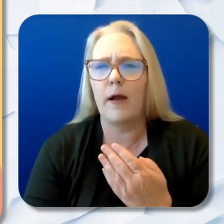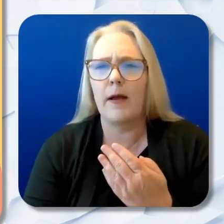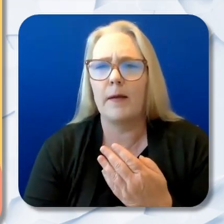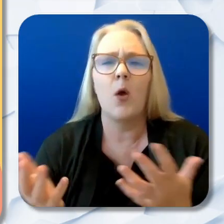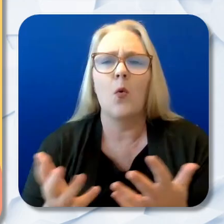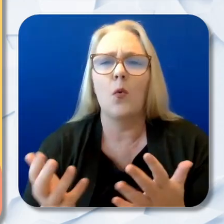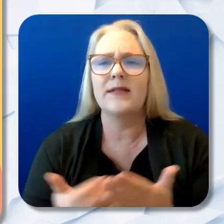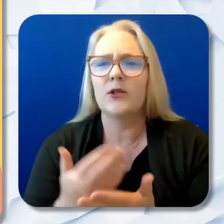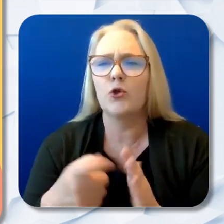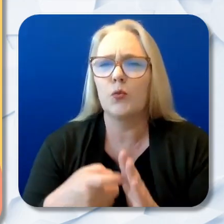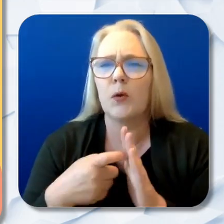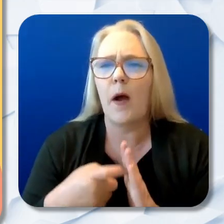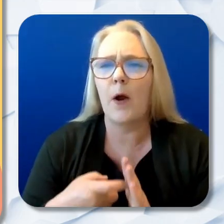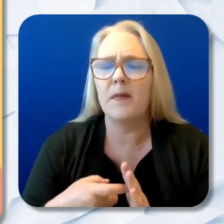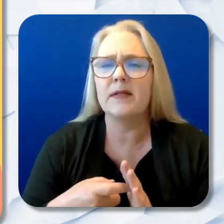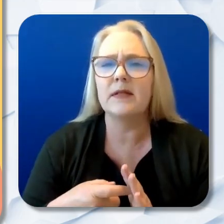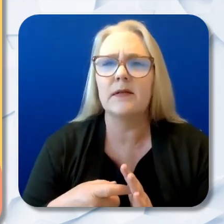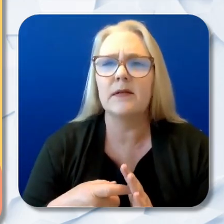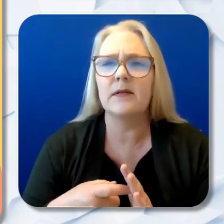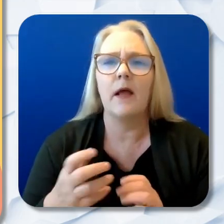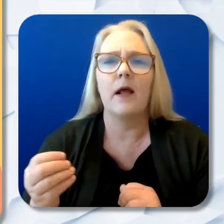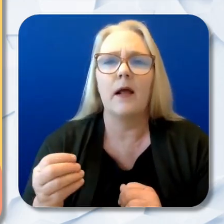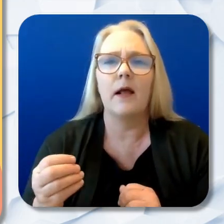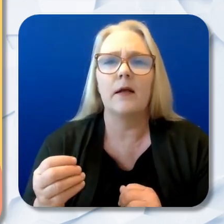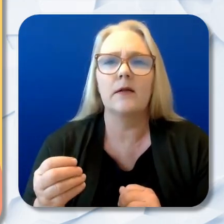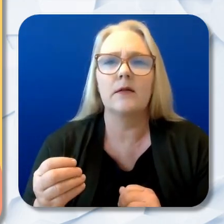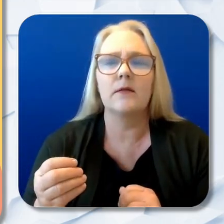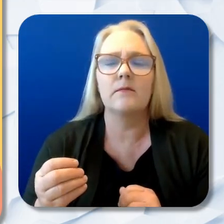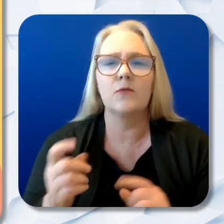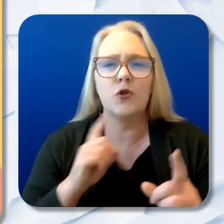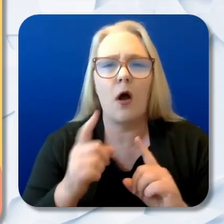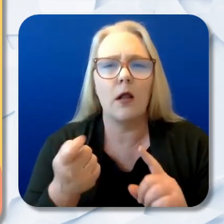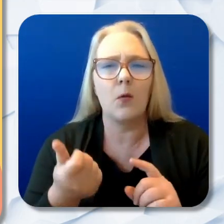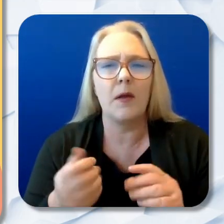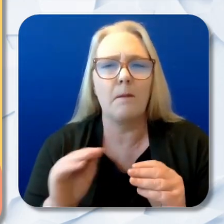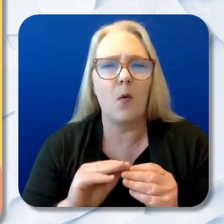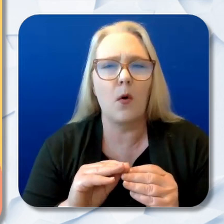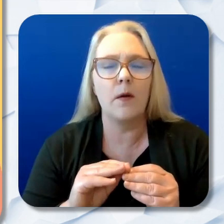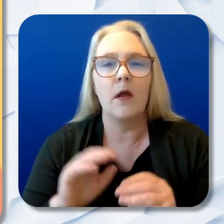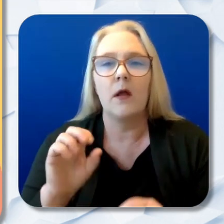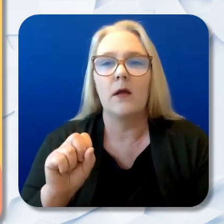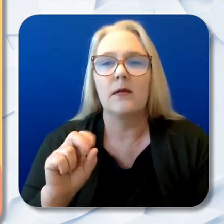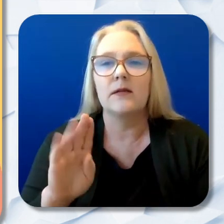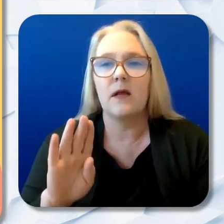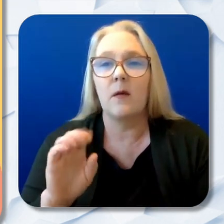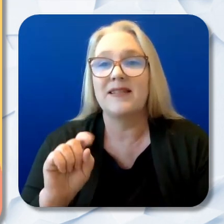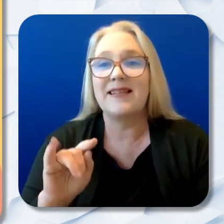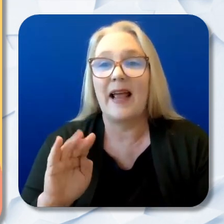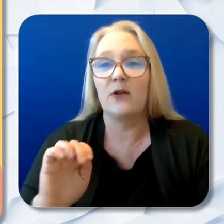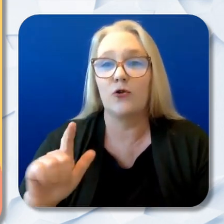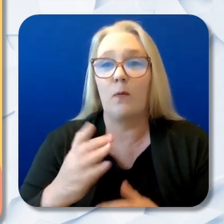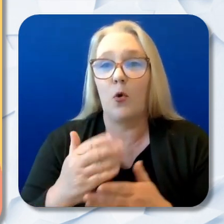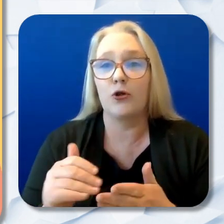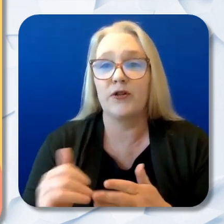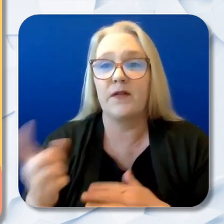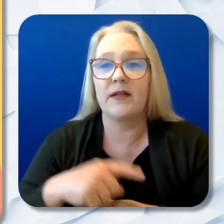new requirements? And just to talk about a little bit more, the substantial portion of the day is part